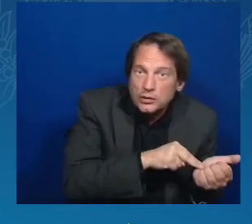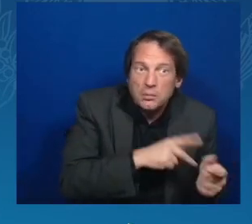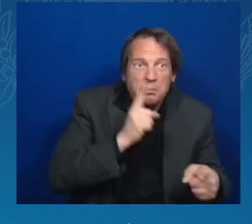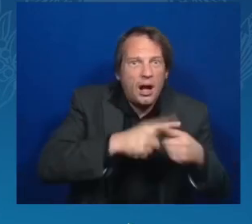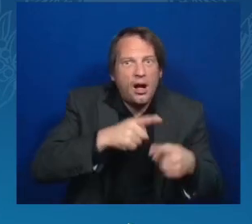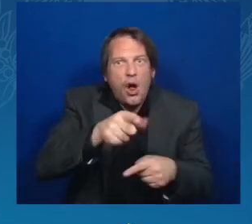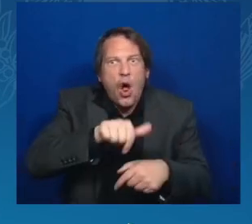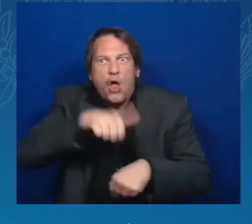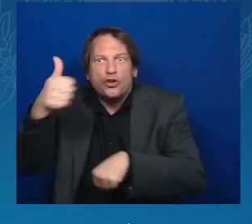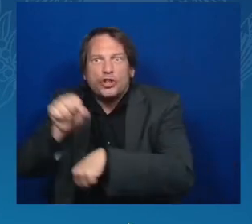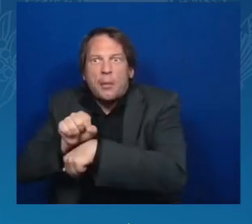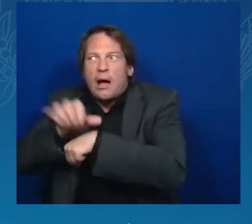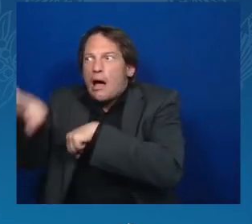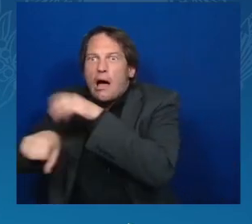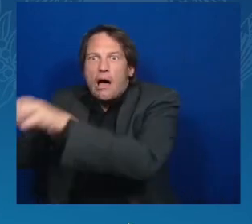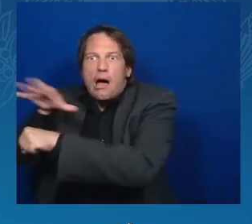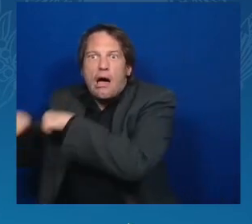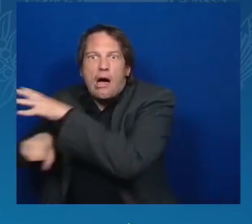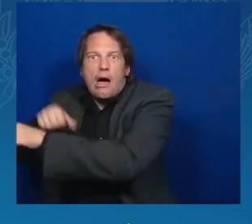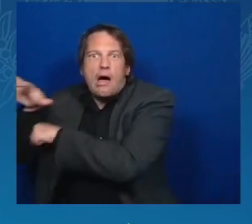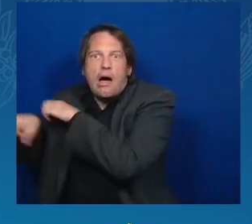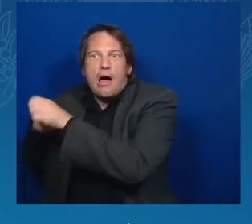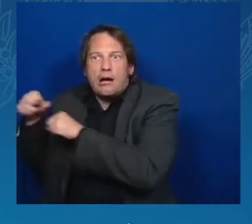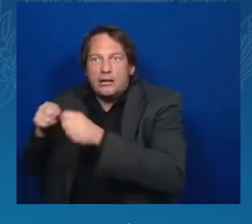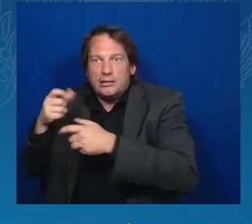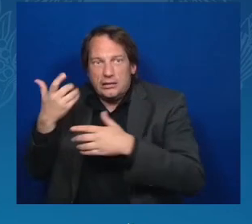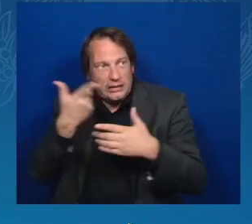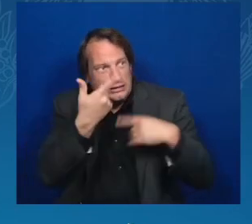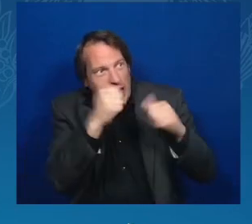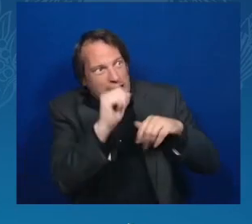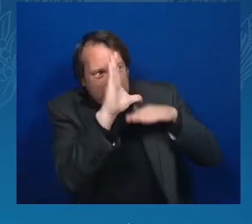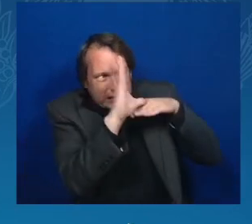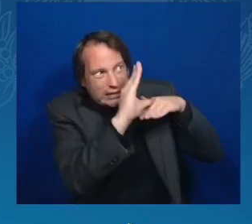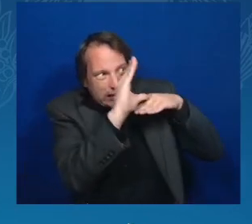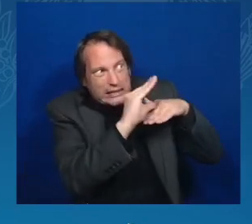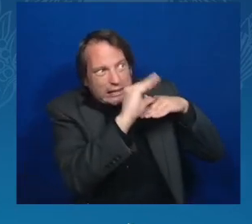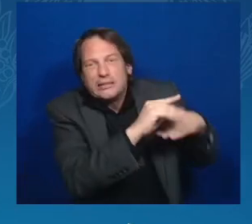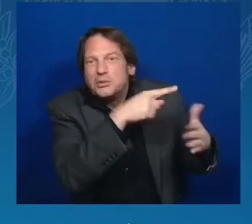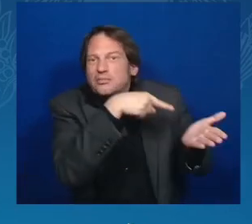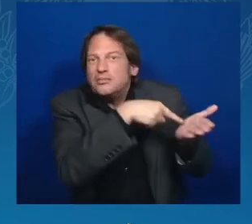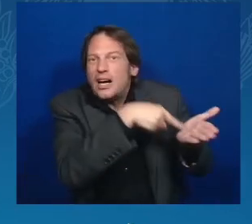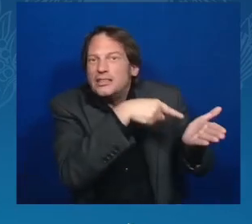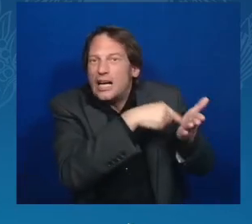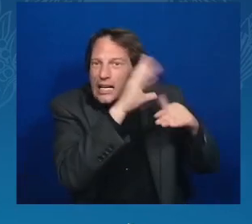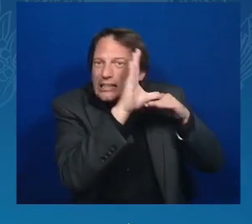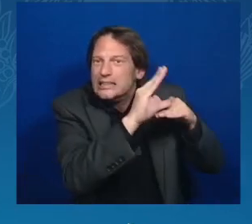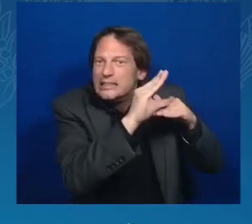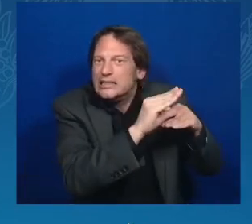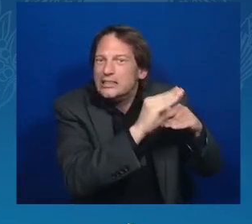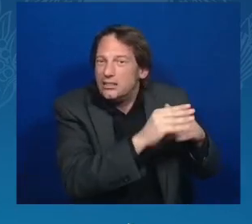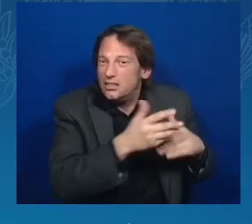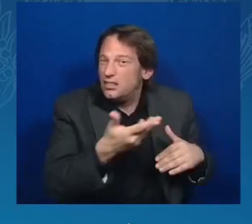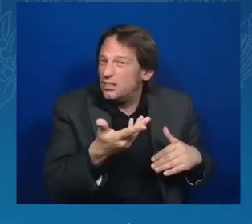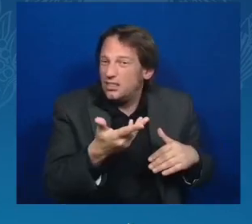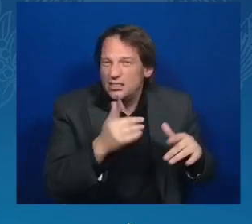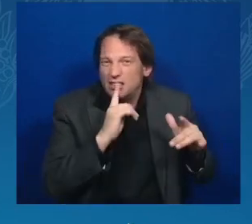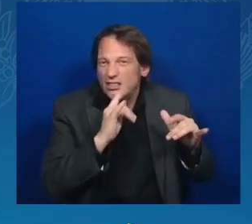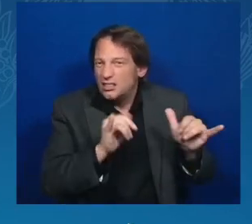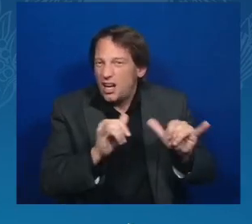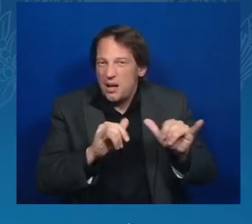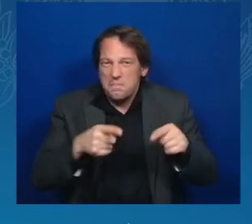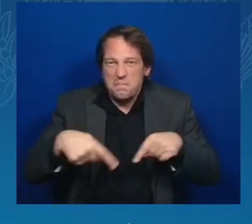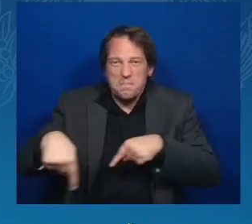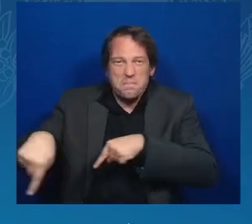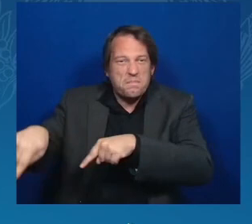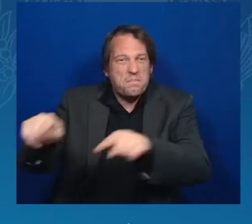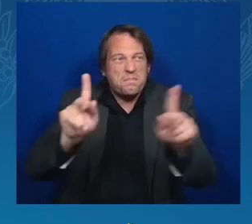comes off of you, that is something that's translated to the people that you are servicing. Yes, yeah. It was just a